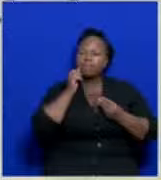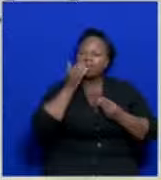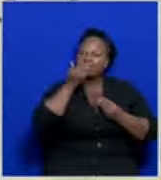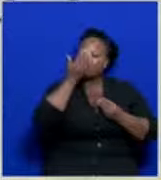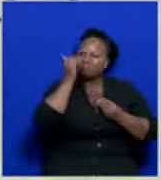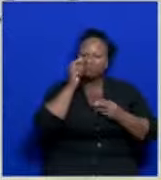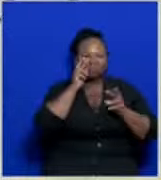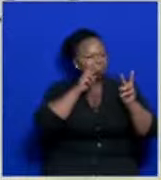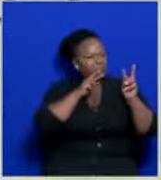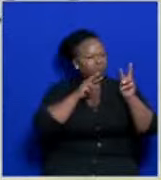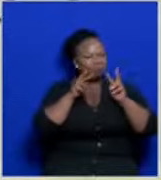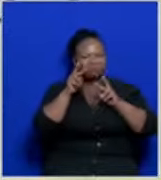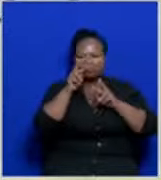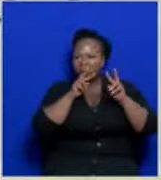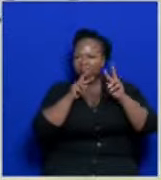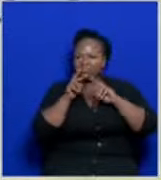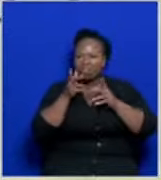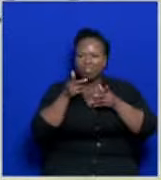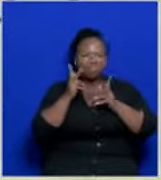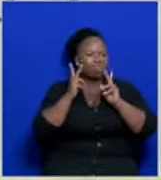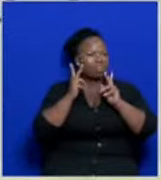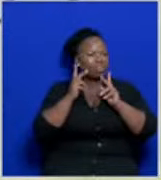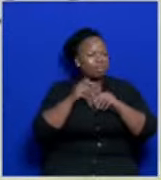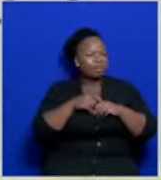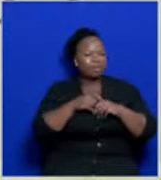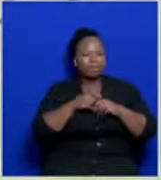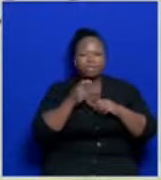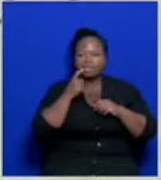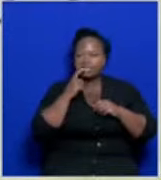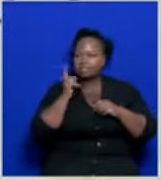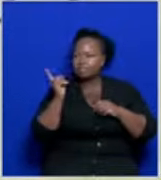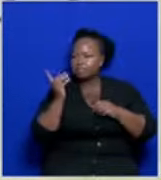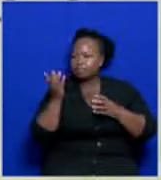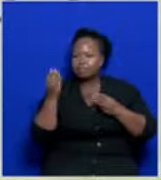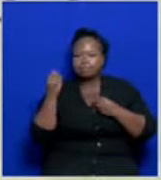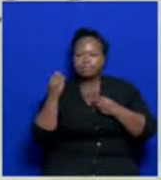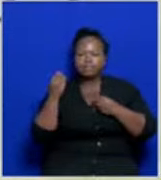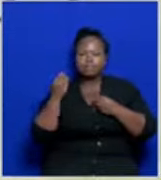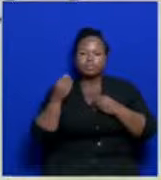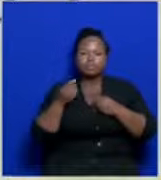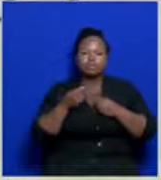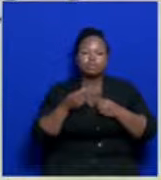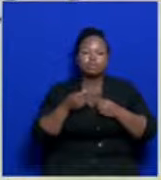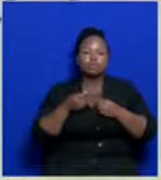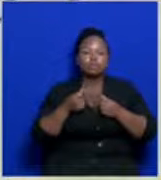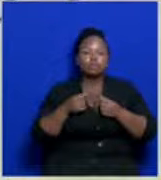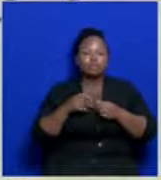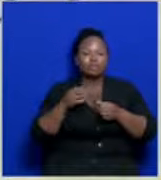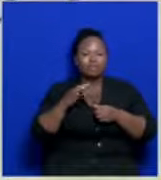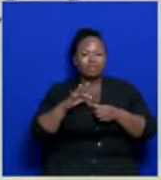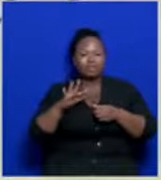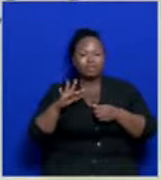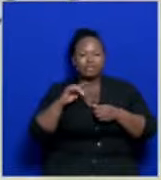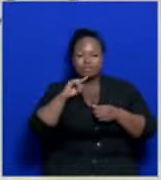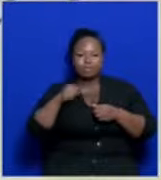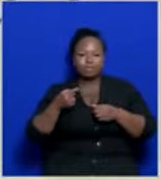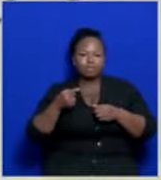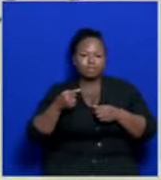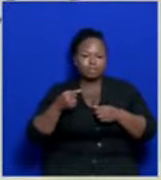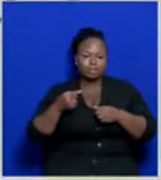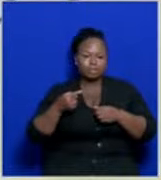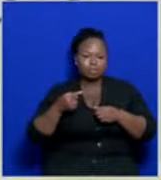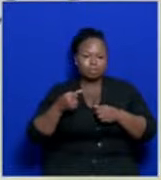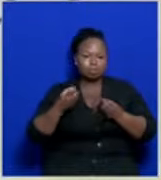them there and went to the scrapyard and found his properties to the amount of 35,000. So once again, the